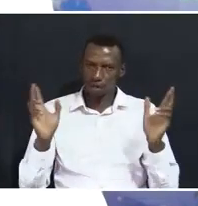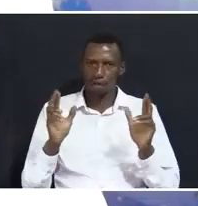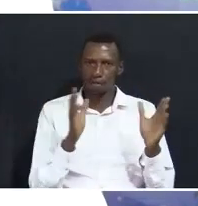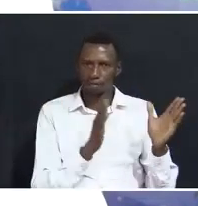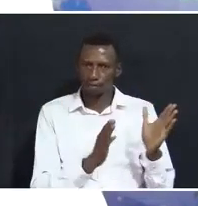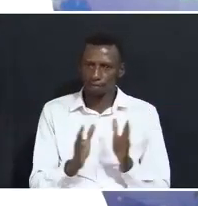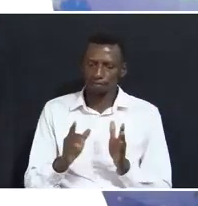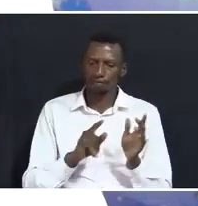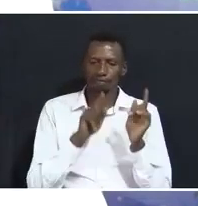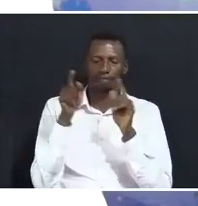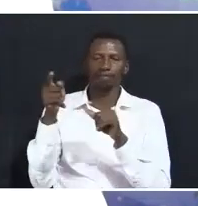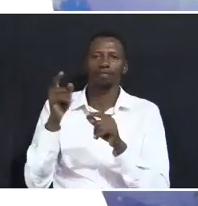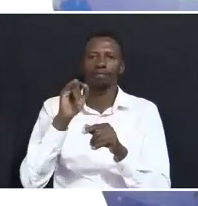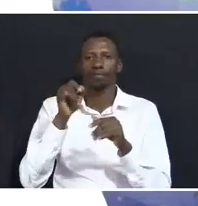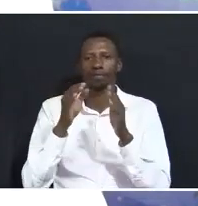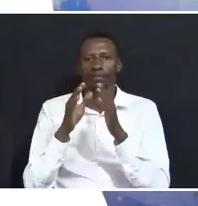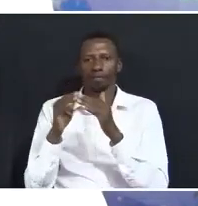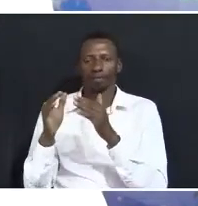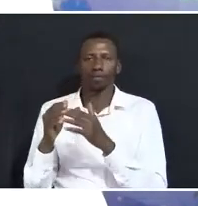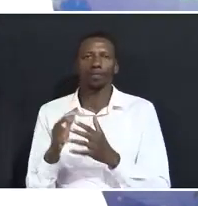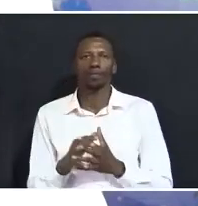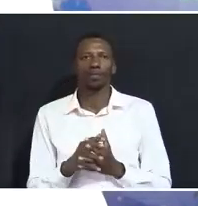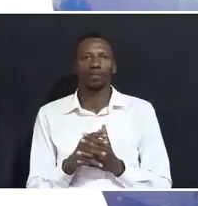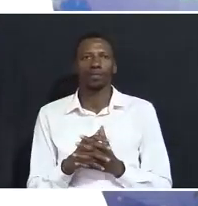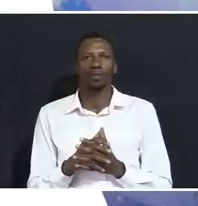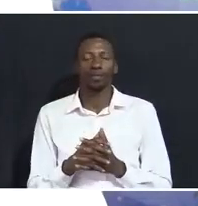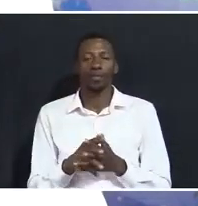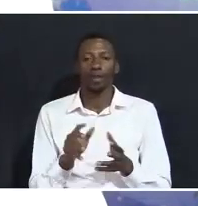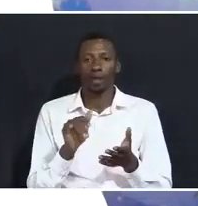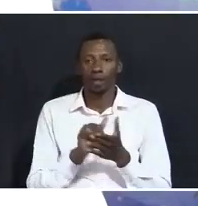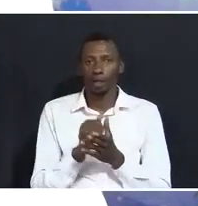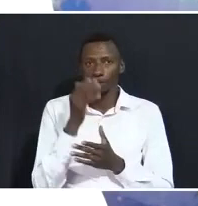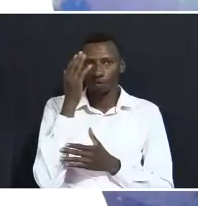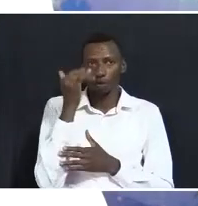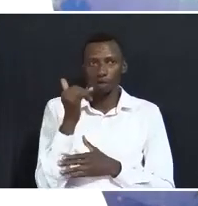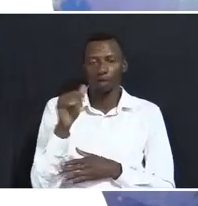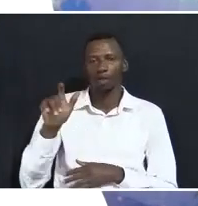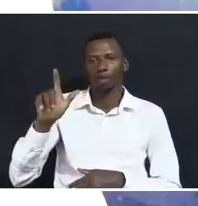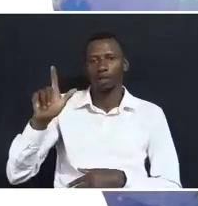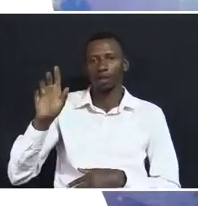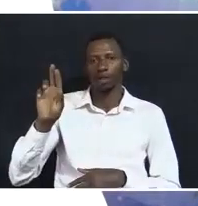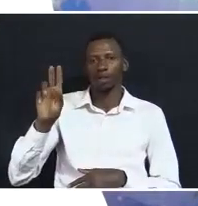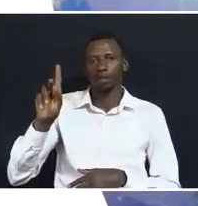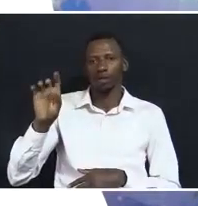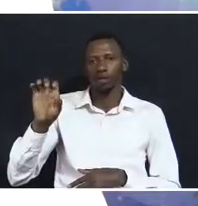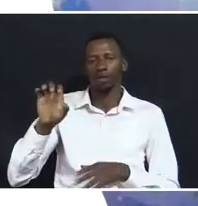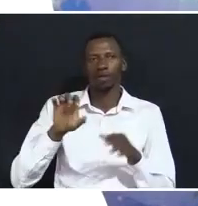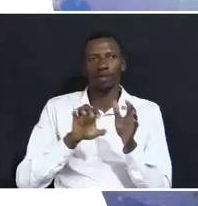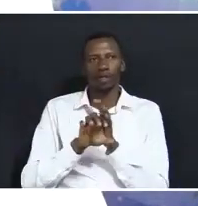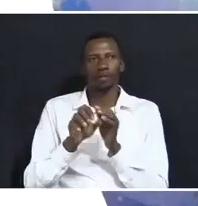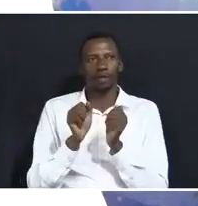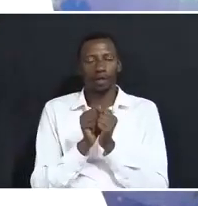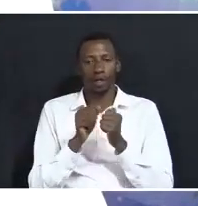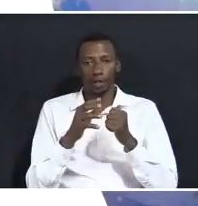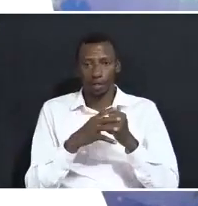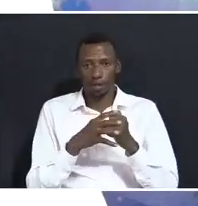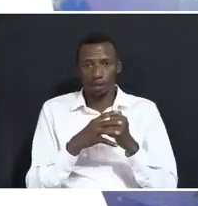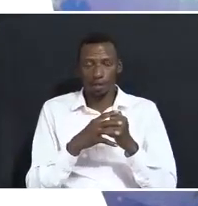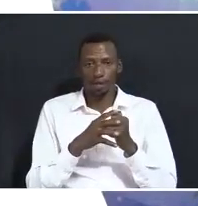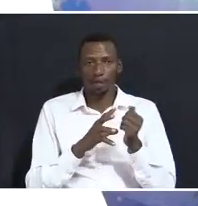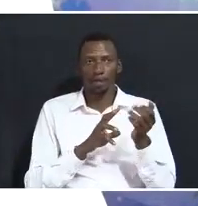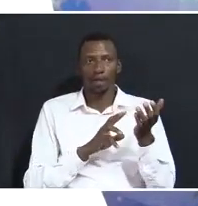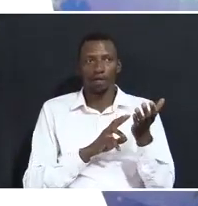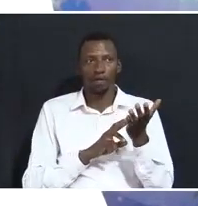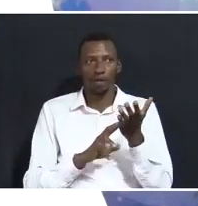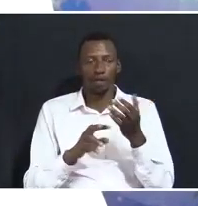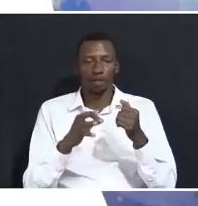and he now is coming. No wonder Luke chapter 19 verse